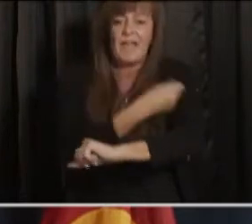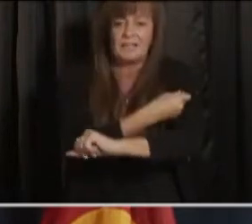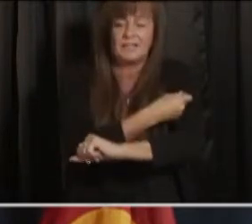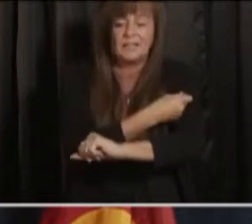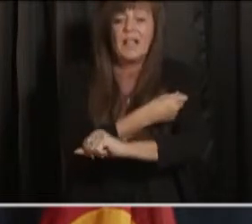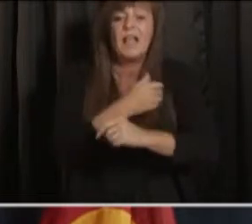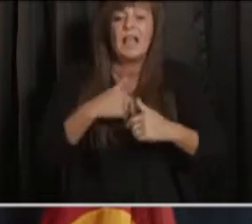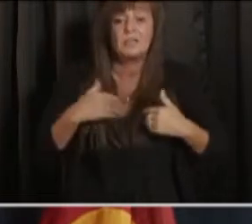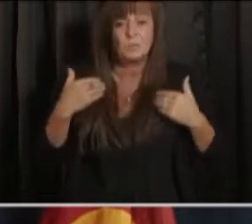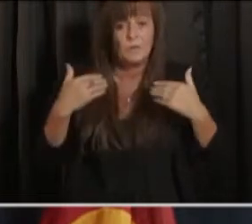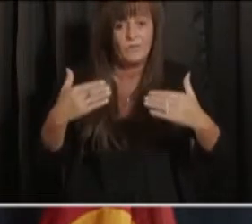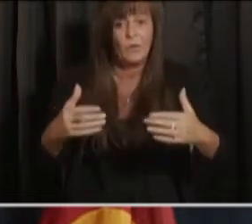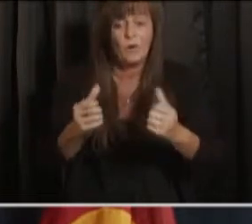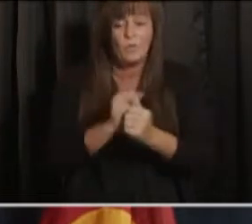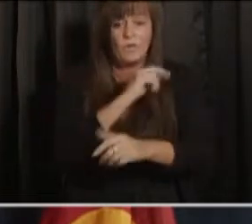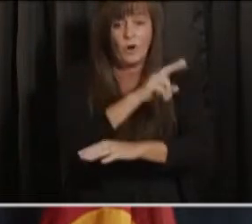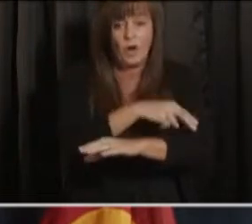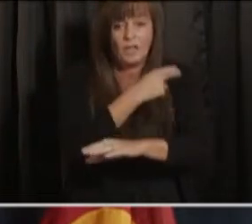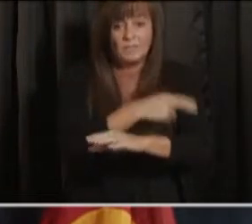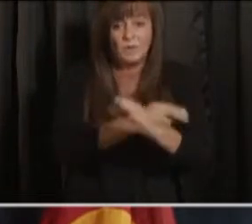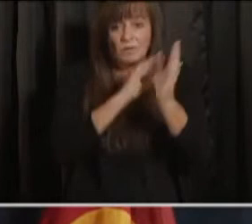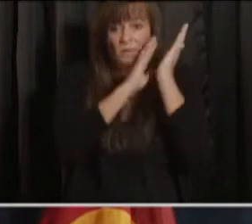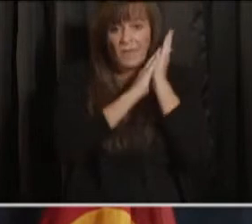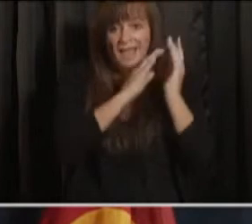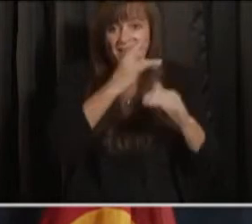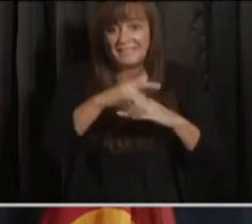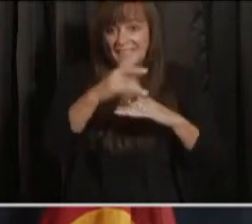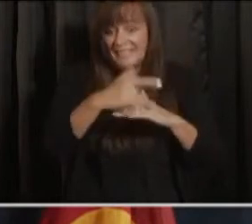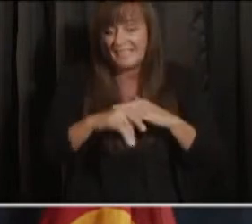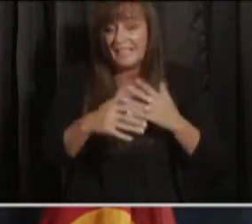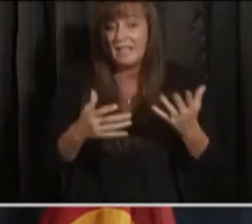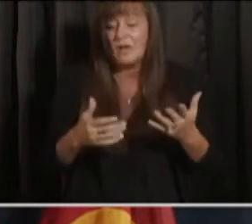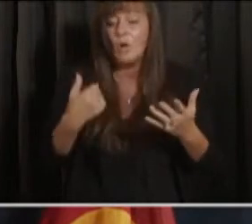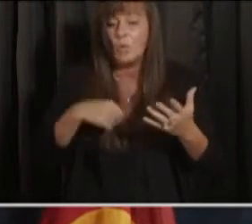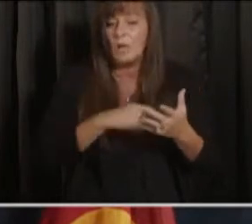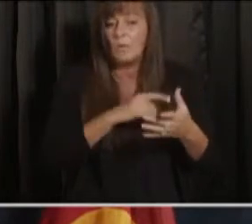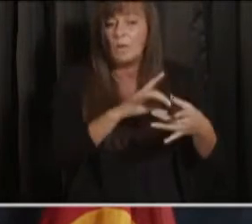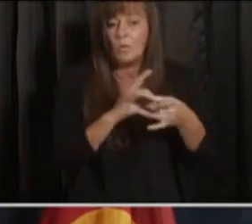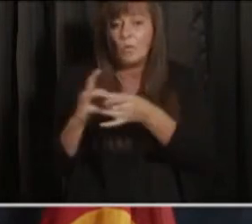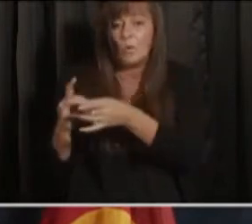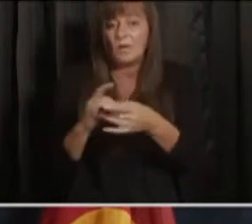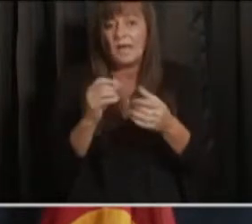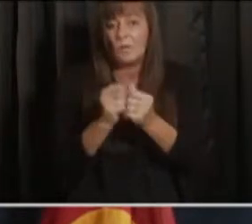capacity strategy, in response to your specific question, we will coordinate with our neighboring states.